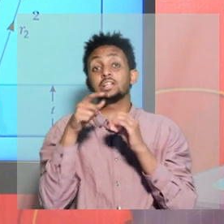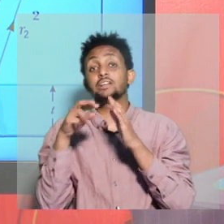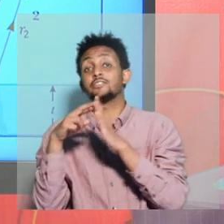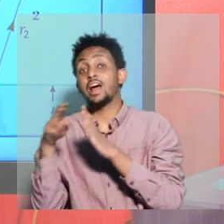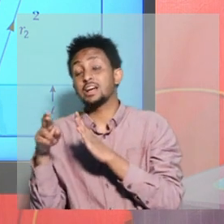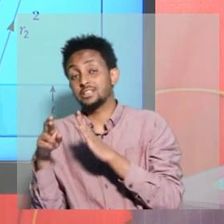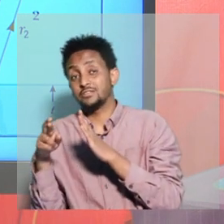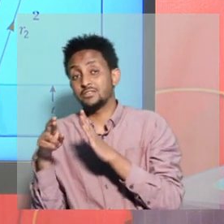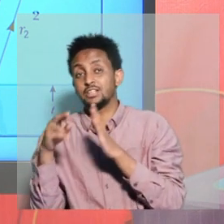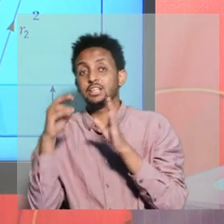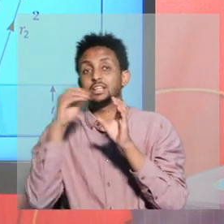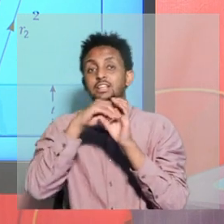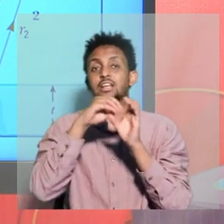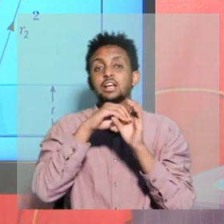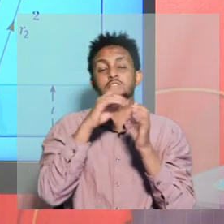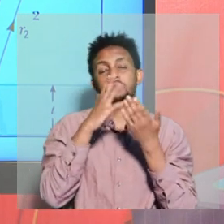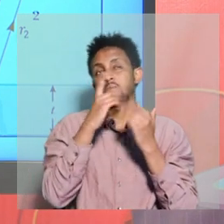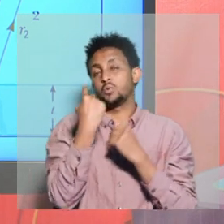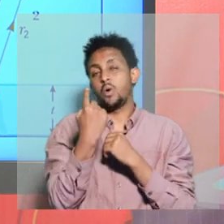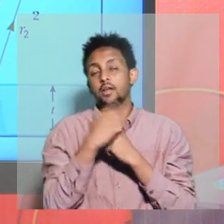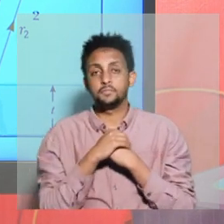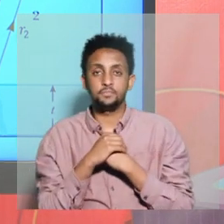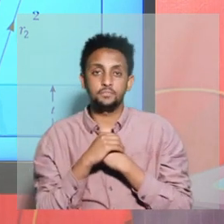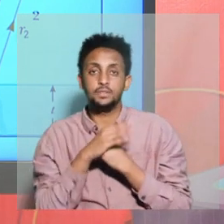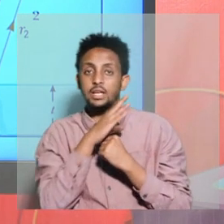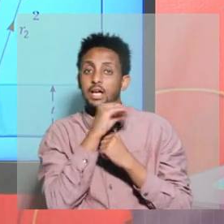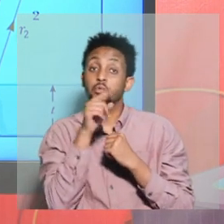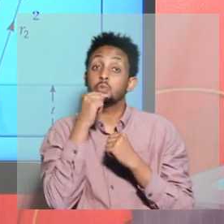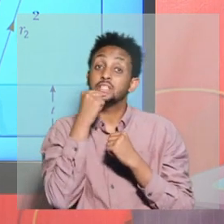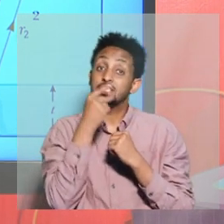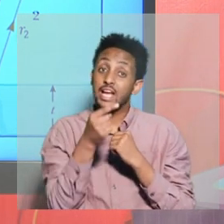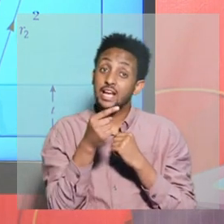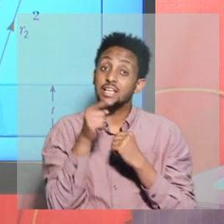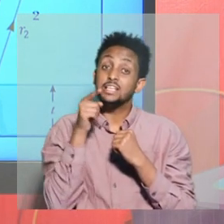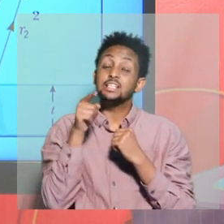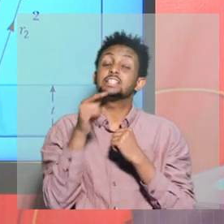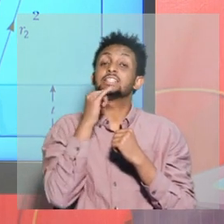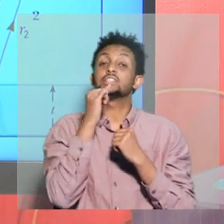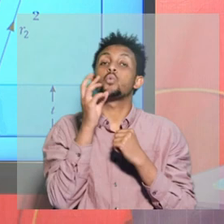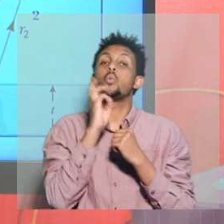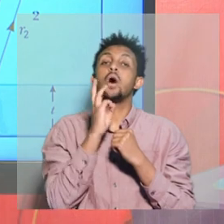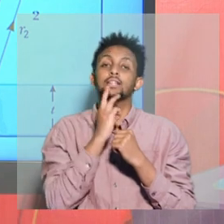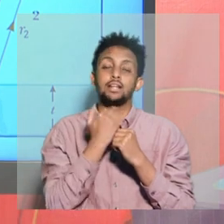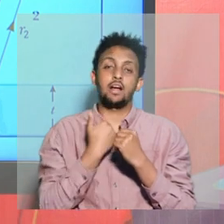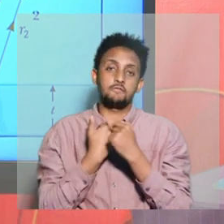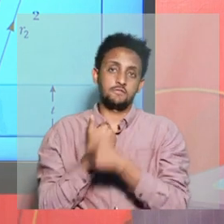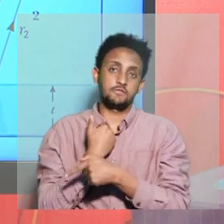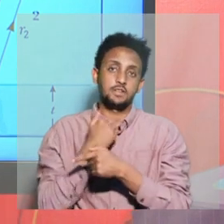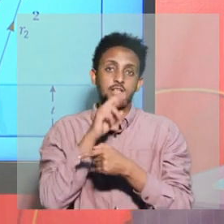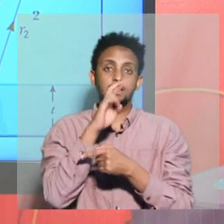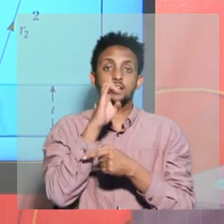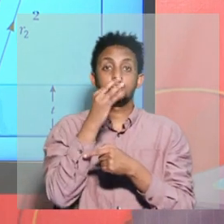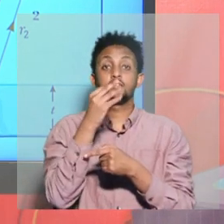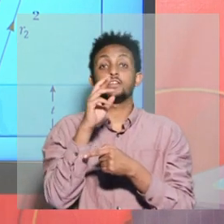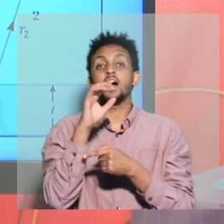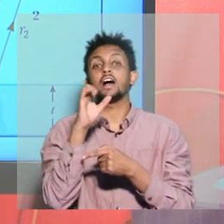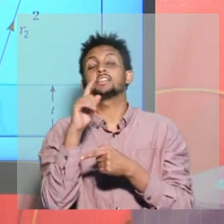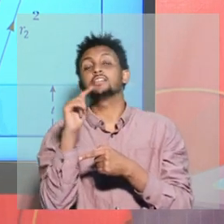refractive index is like 1. And let's say that this is water, might be the refractive index of